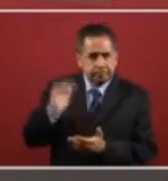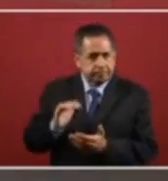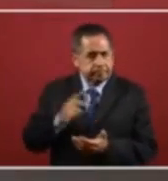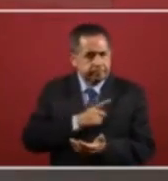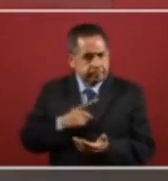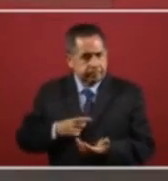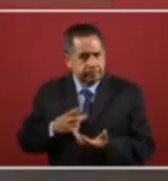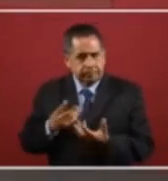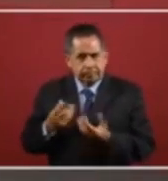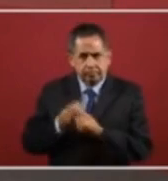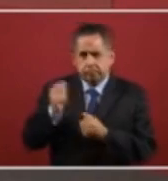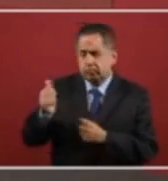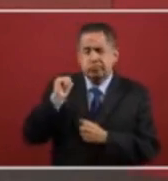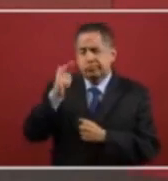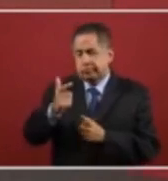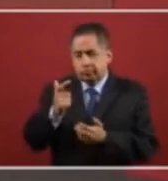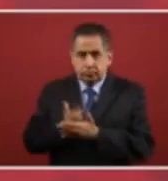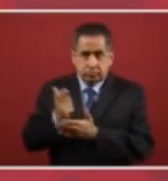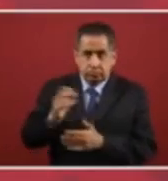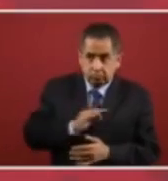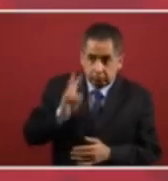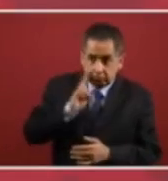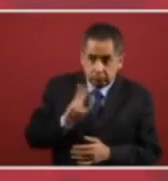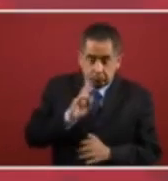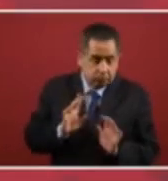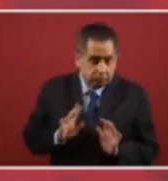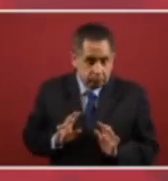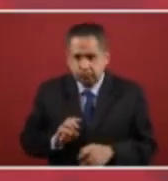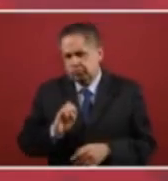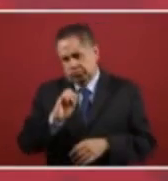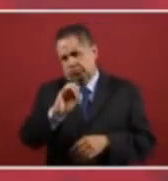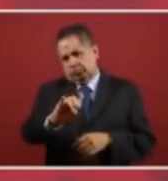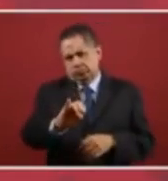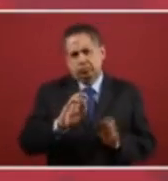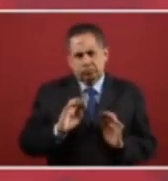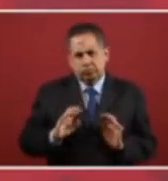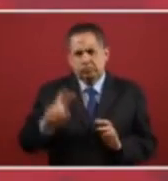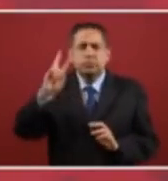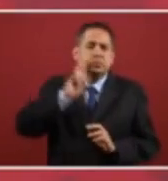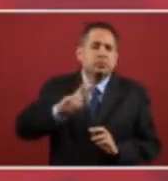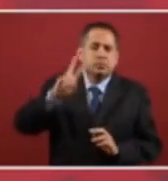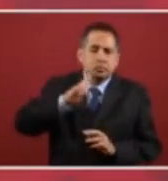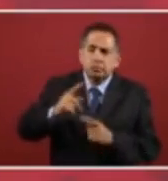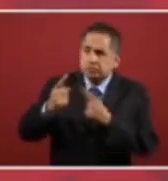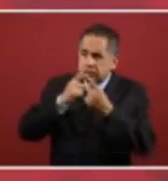that would mean that we would decrease part of the debt, then yes, that